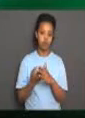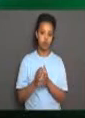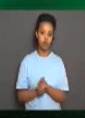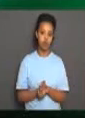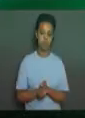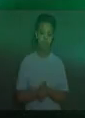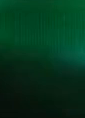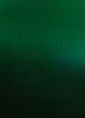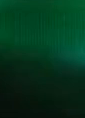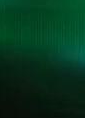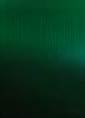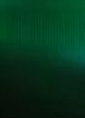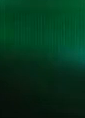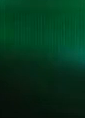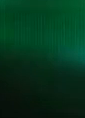Begin.